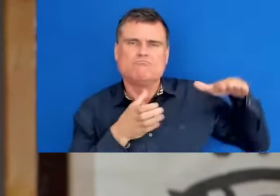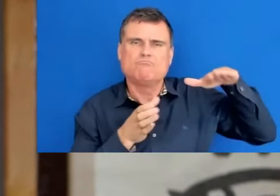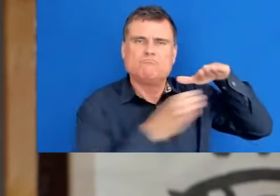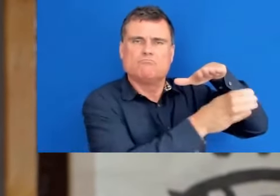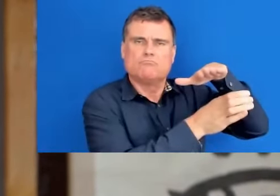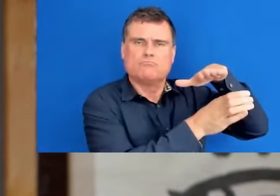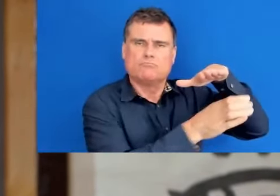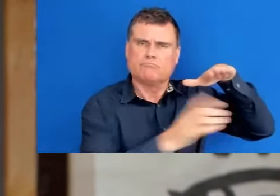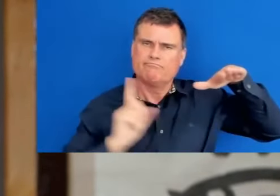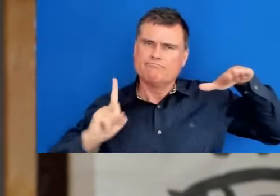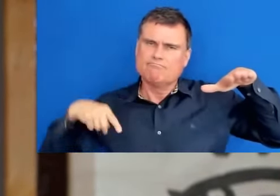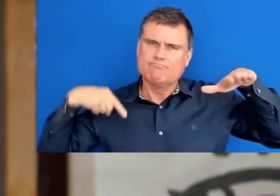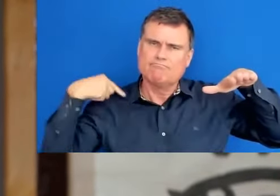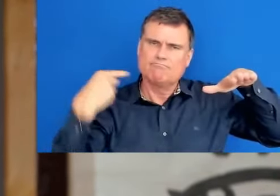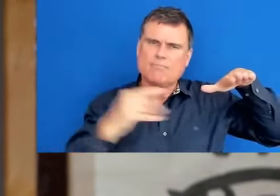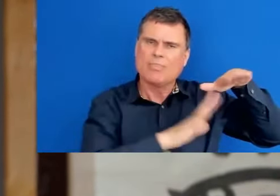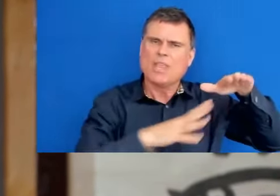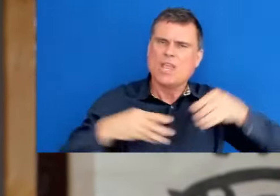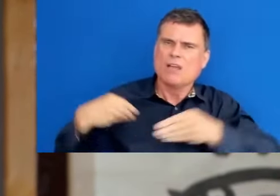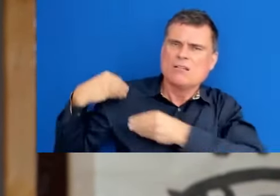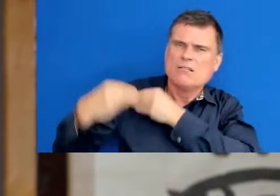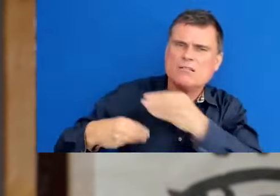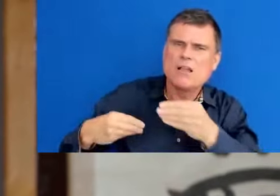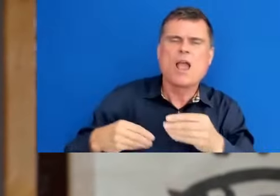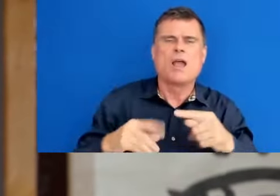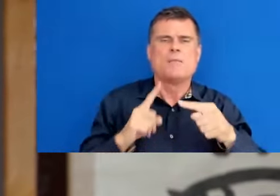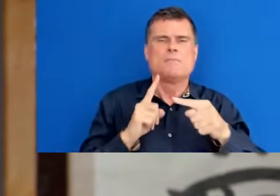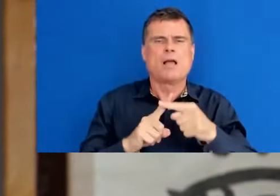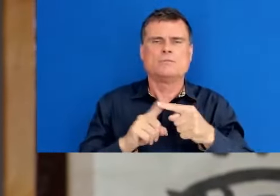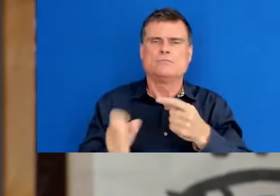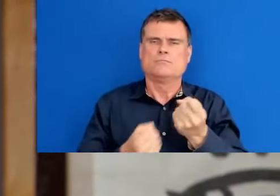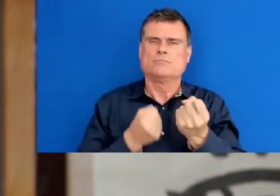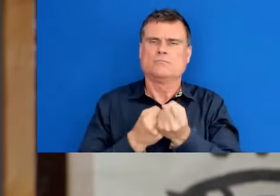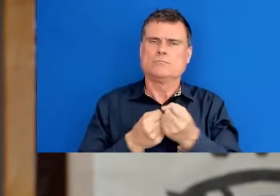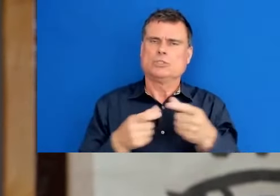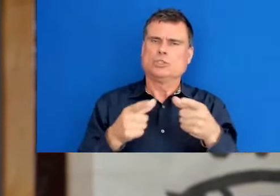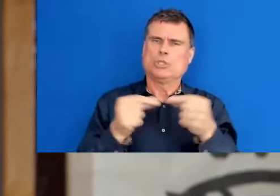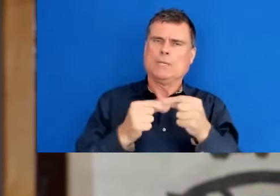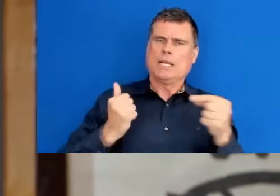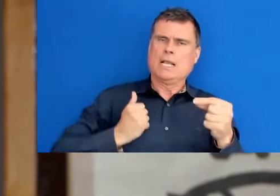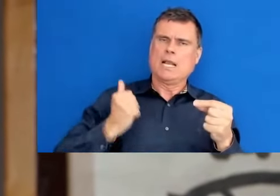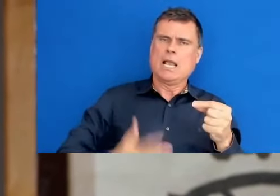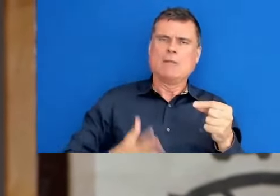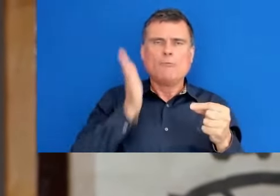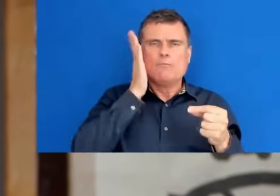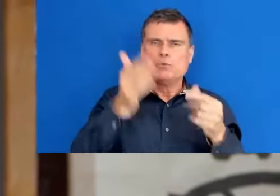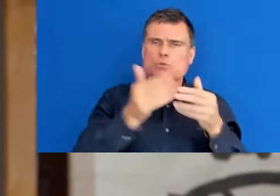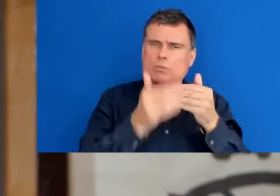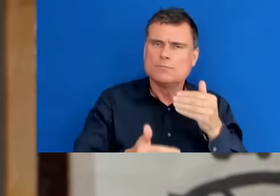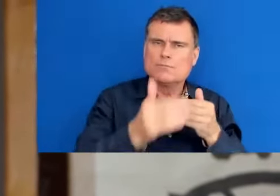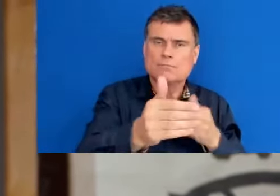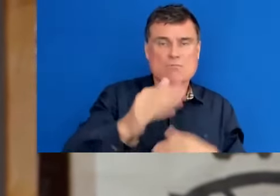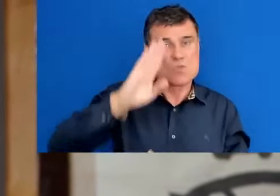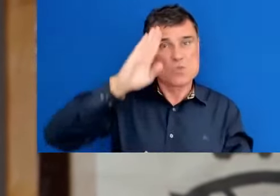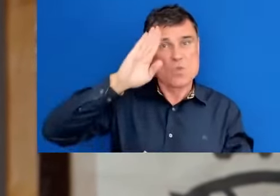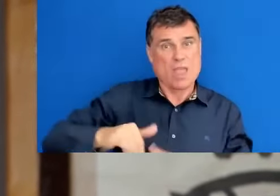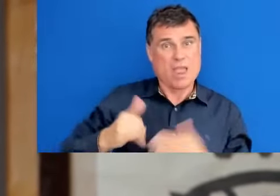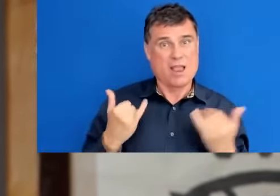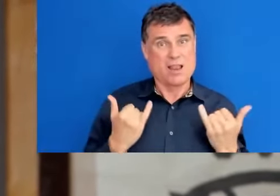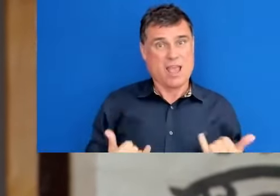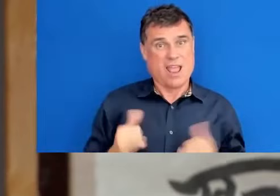and support future generations in the community. Not only is this year significant for Japanese Canadians, May is